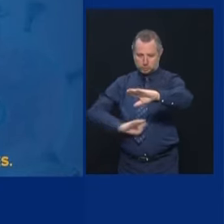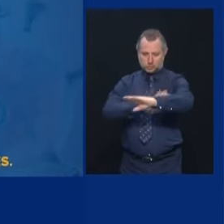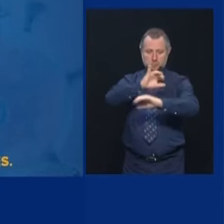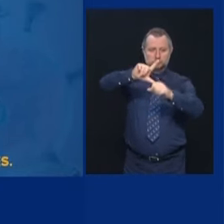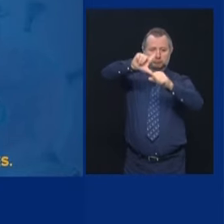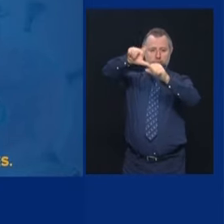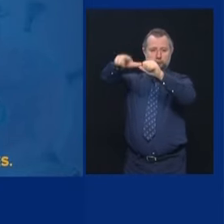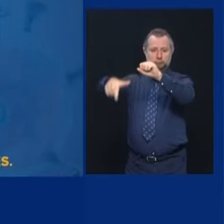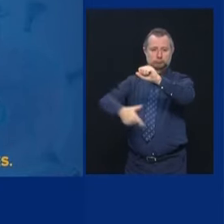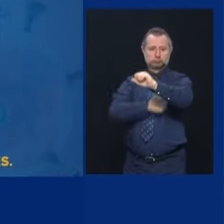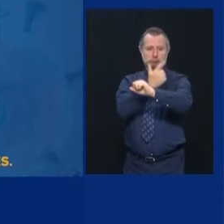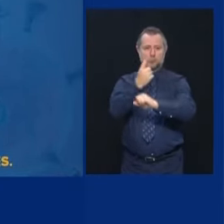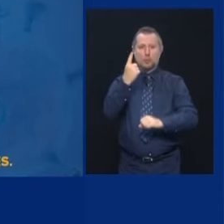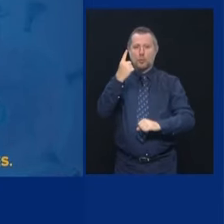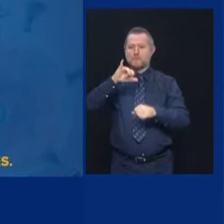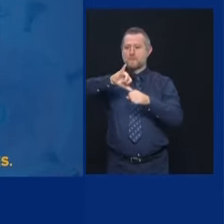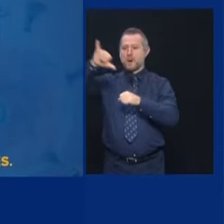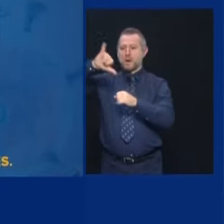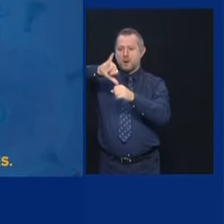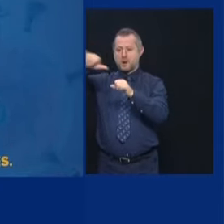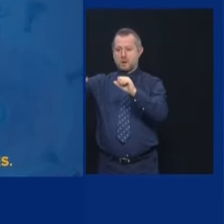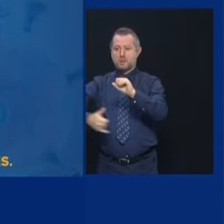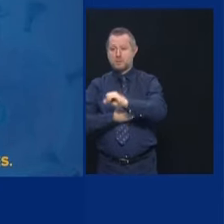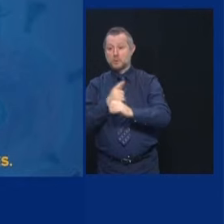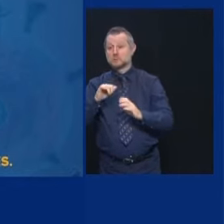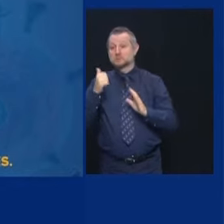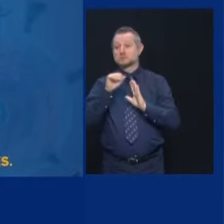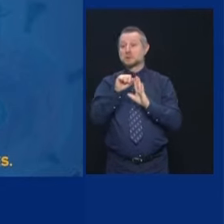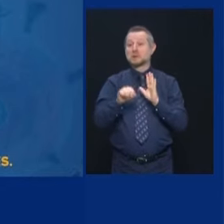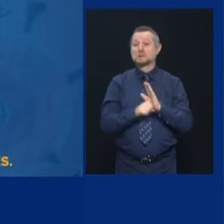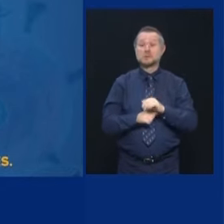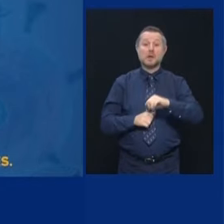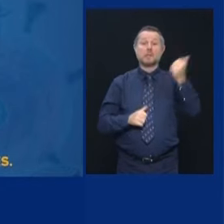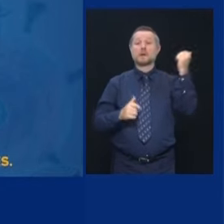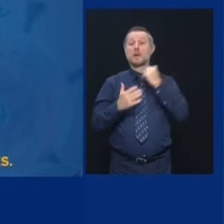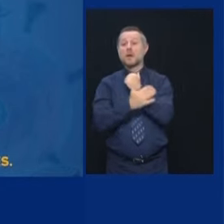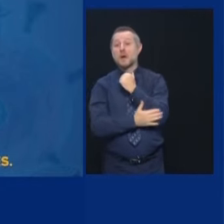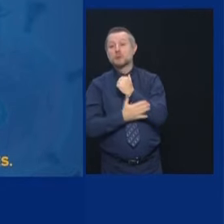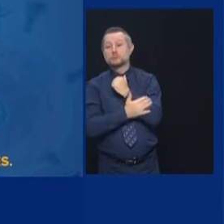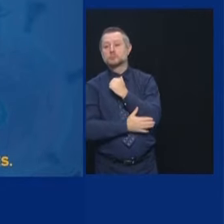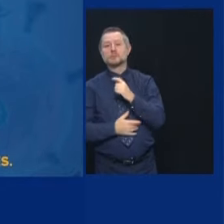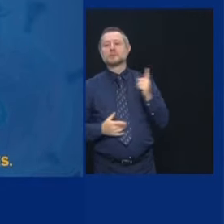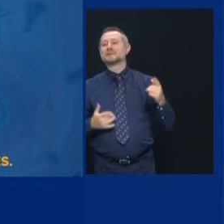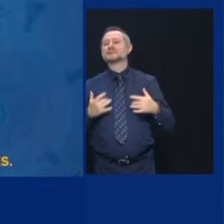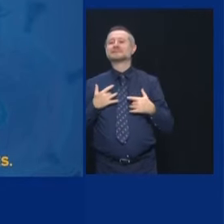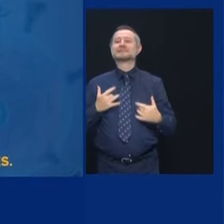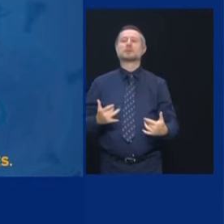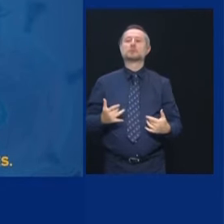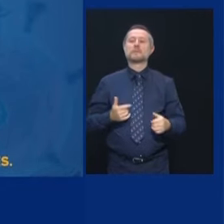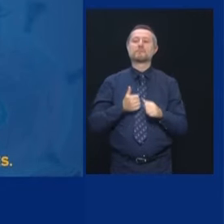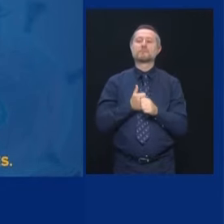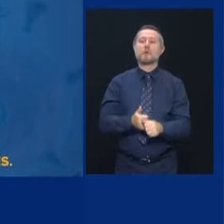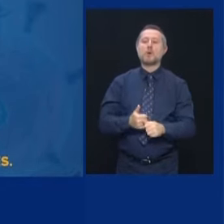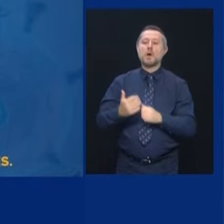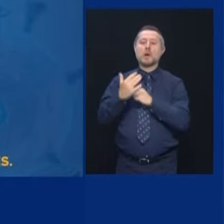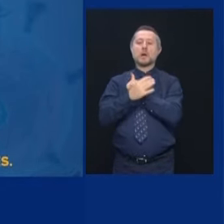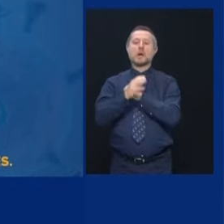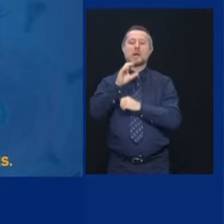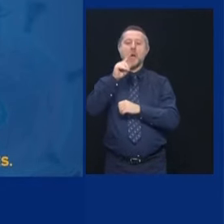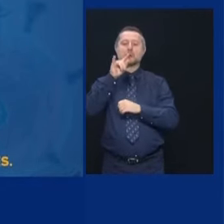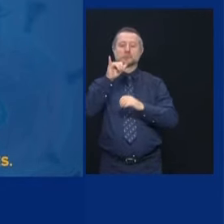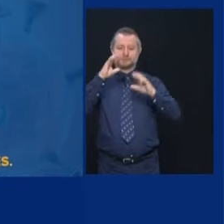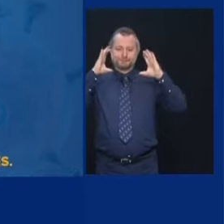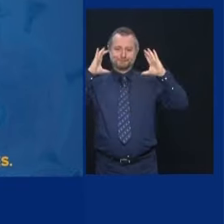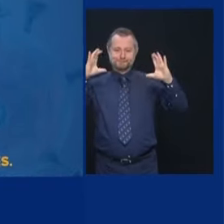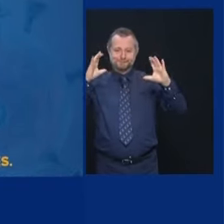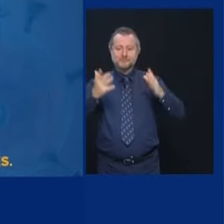state, every other country does a political subdivision, a county, a city, a